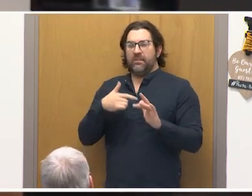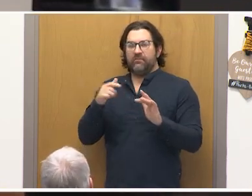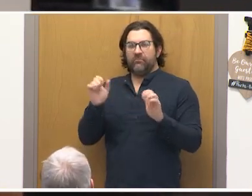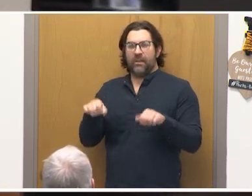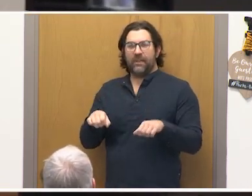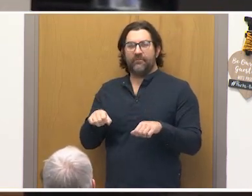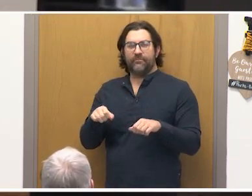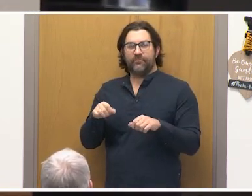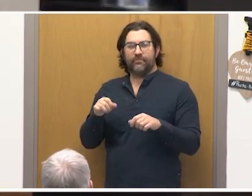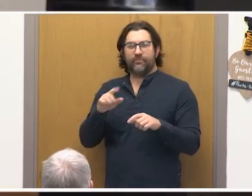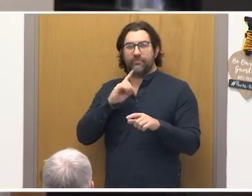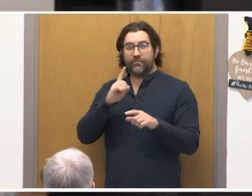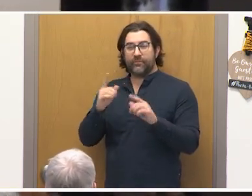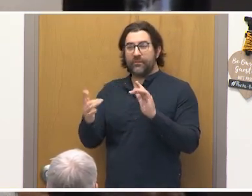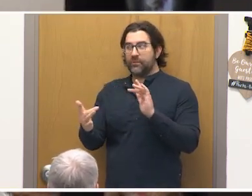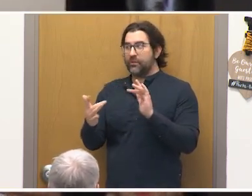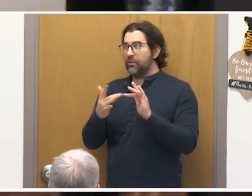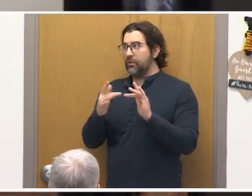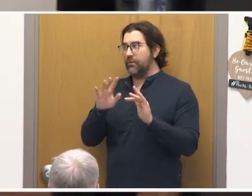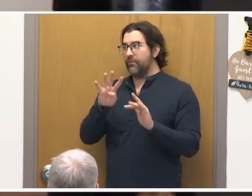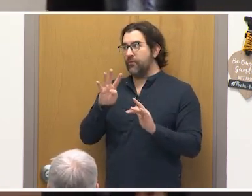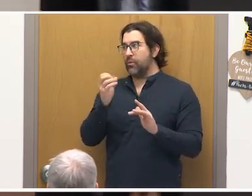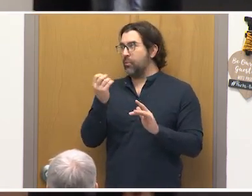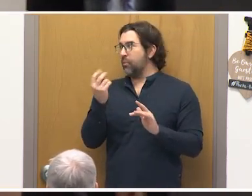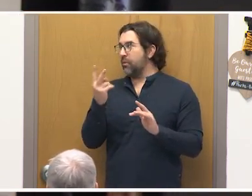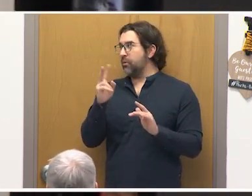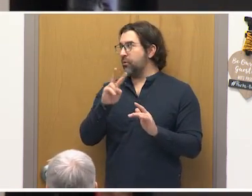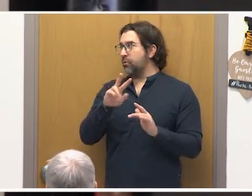We not only can you reach us at